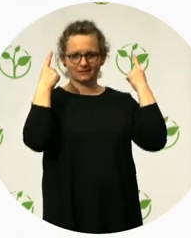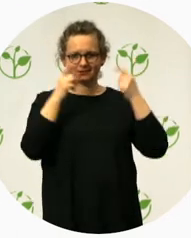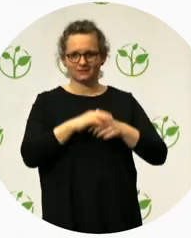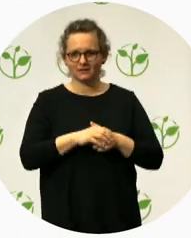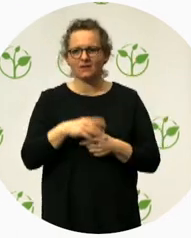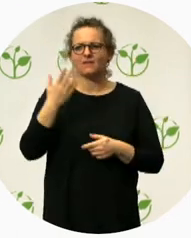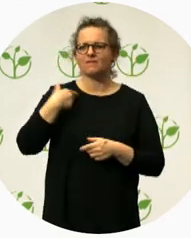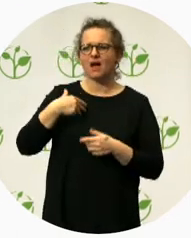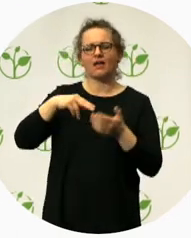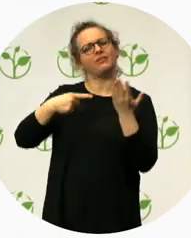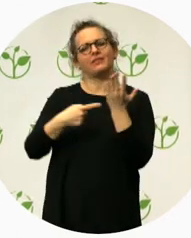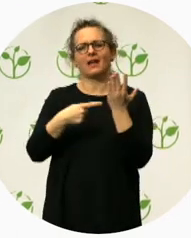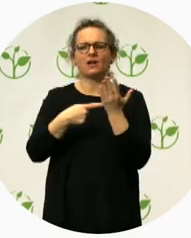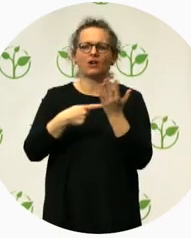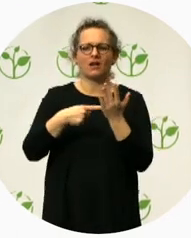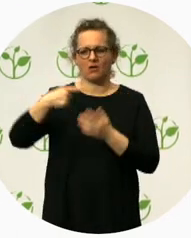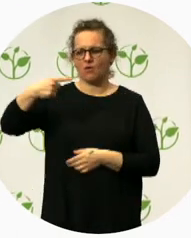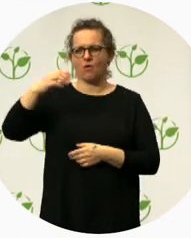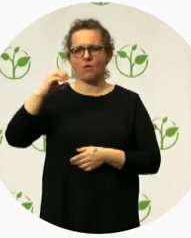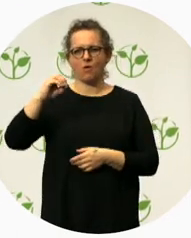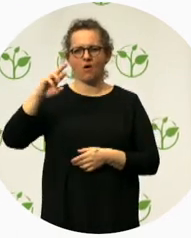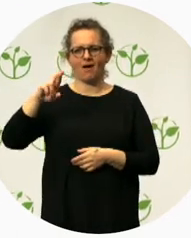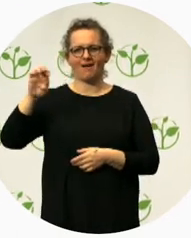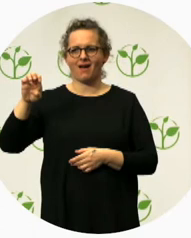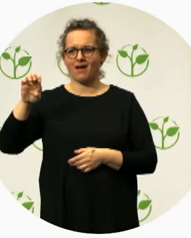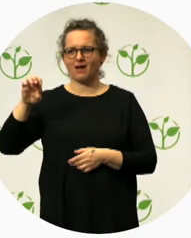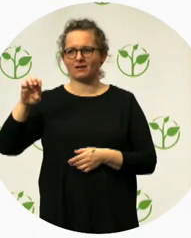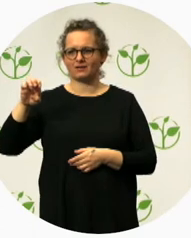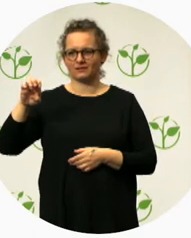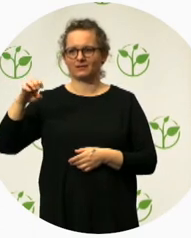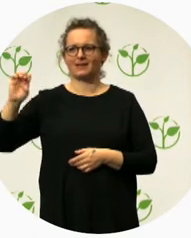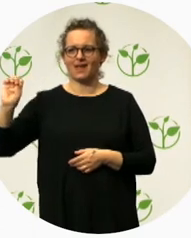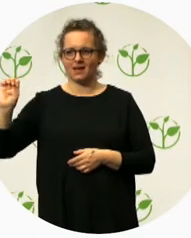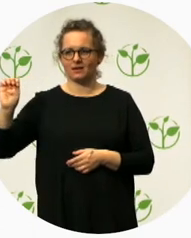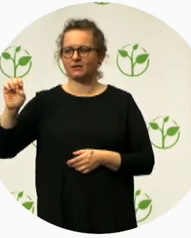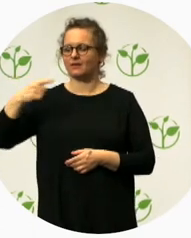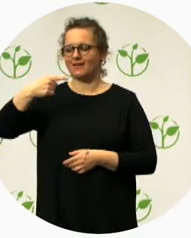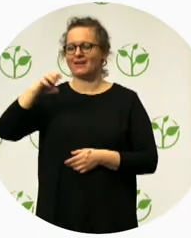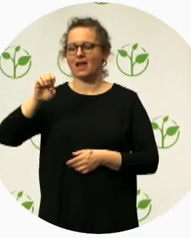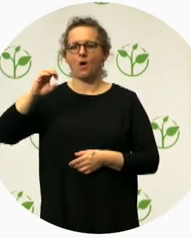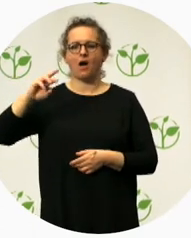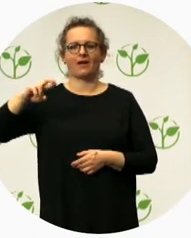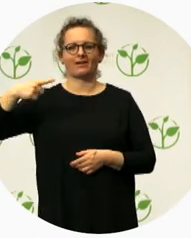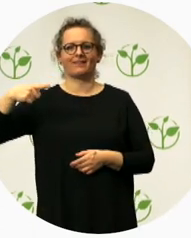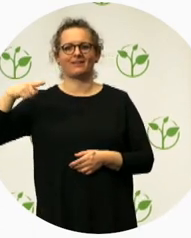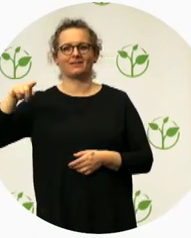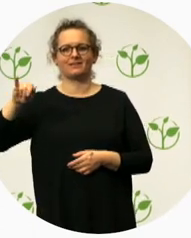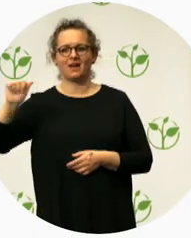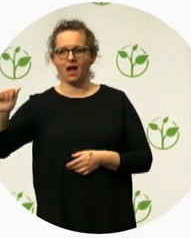in 2016, 2017. So this is the computer science class, and this professor had his graduate